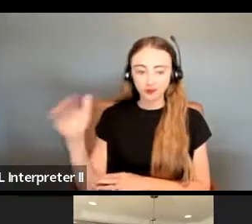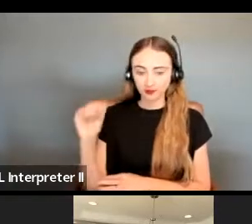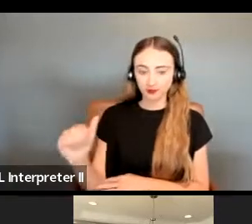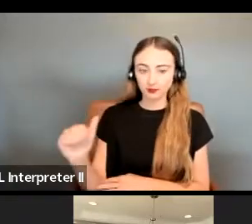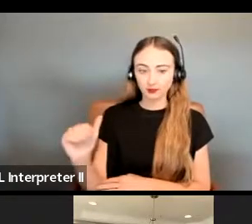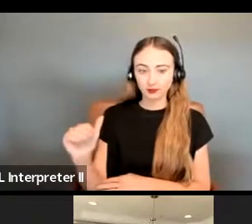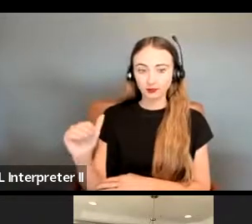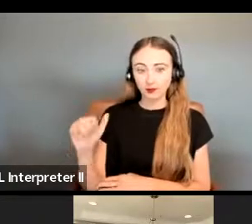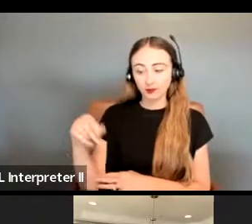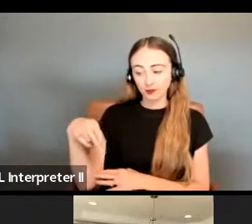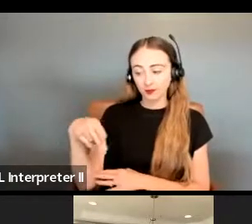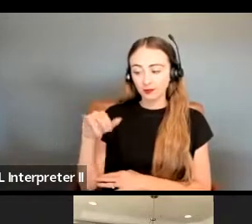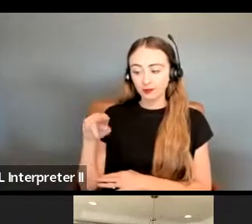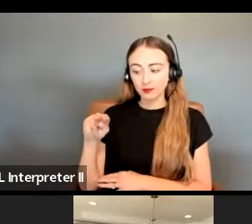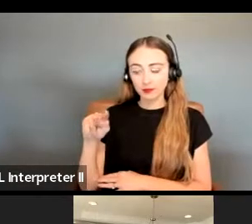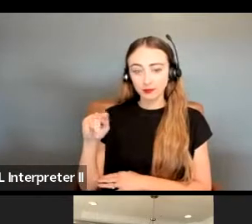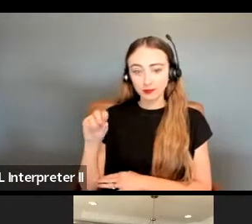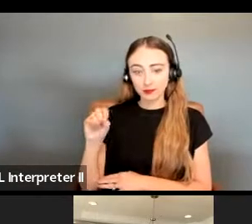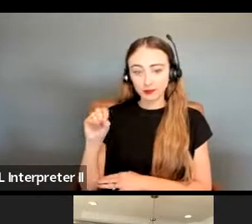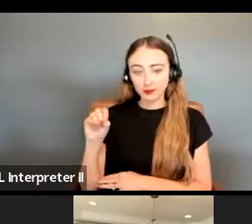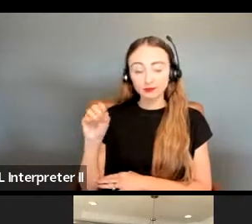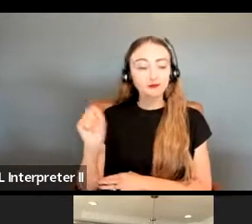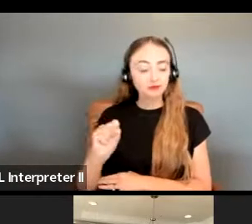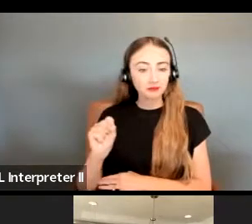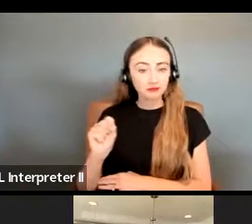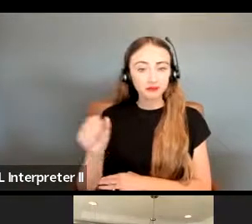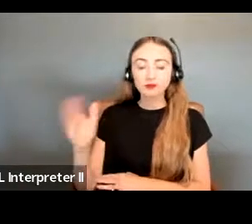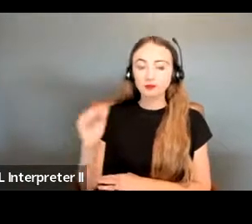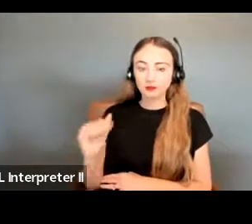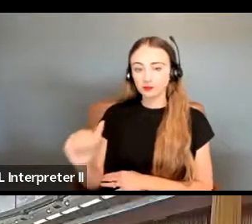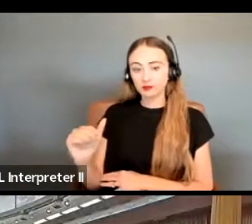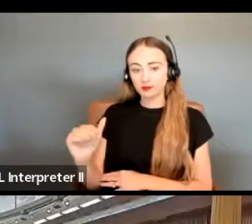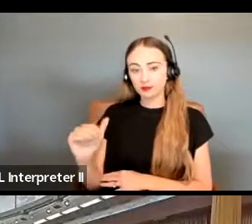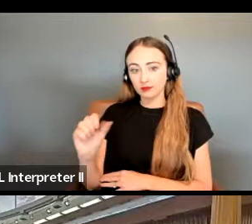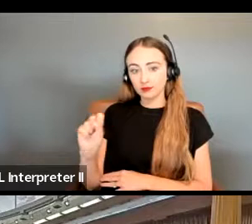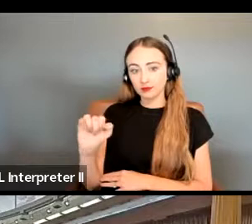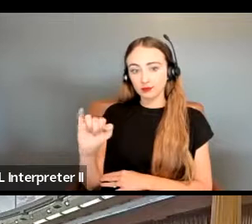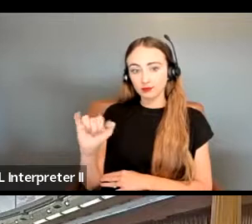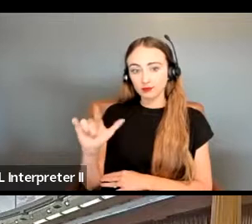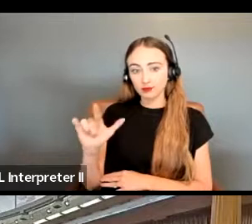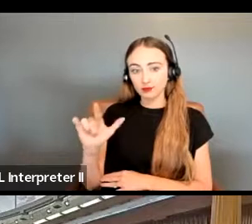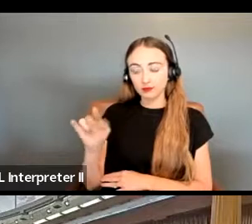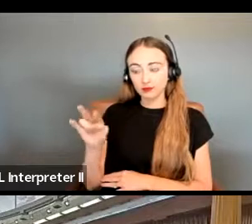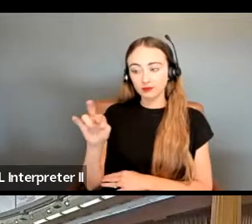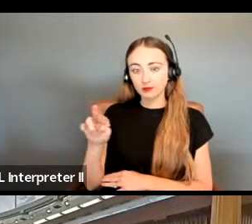yes. Councilmember Pinto. Yes. Councilmember Pinto votes yes. Councilmember Silverman.